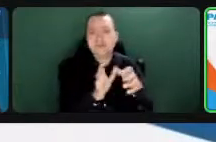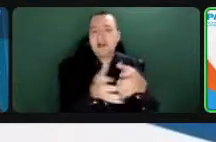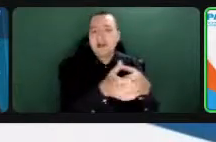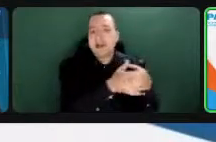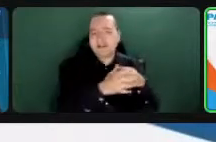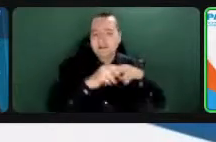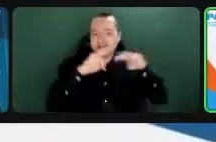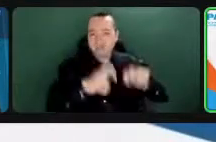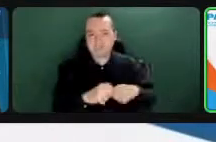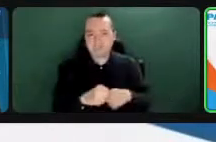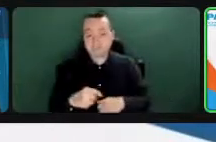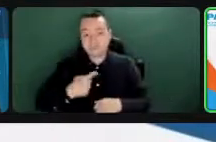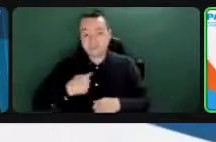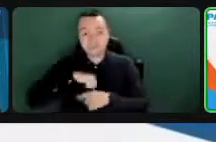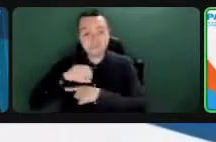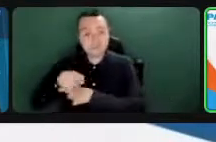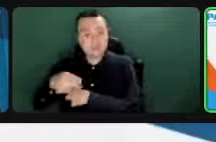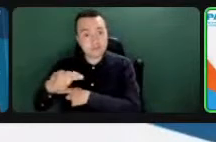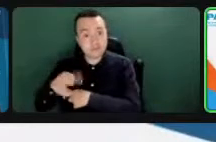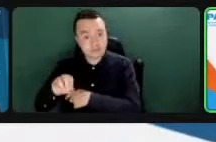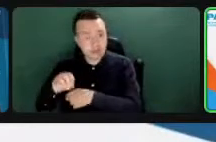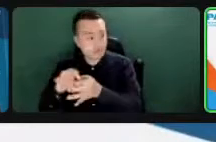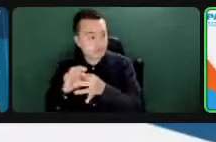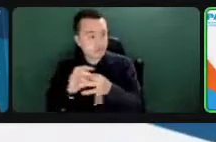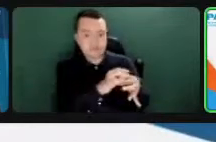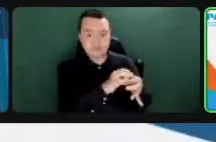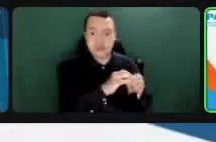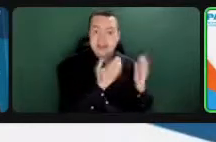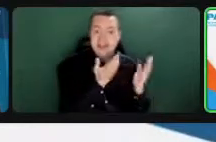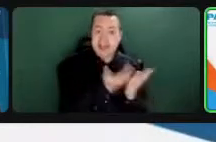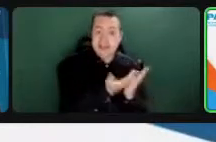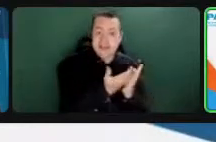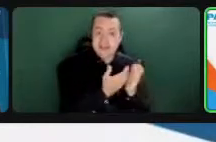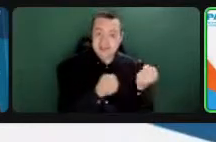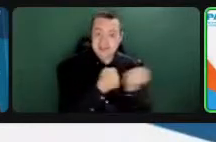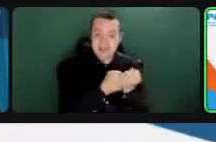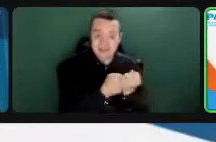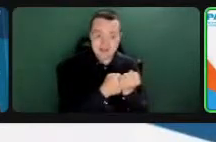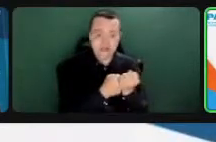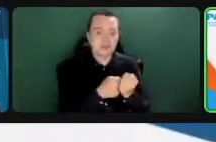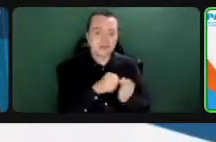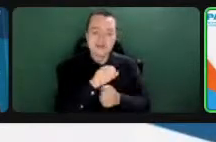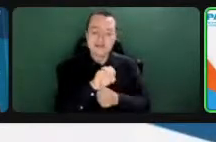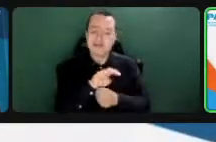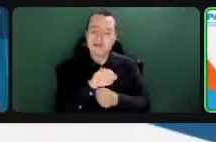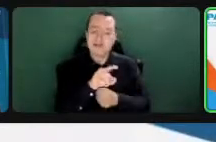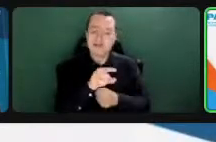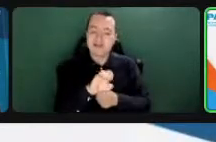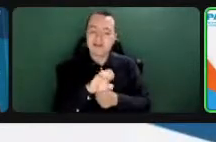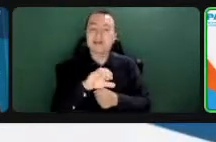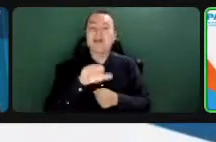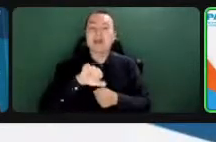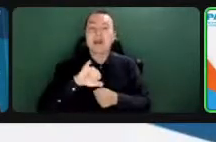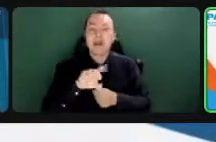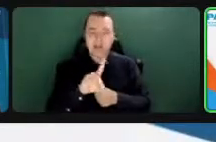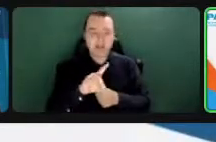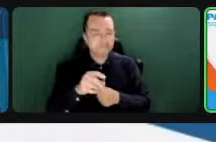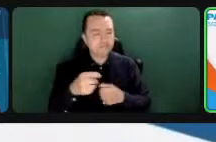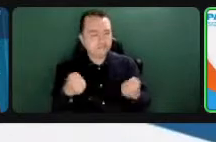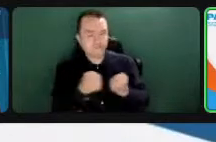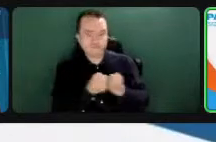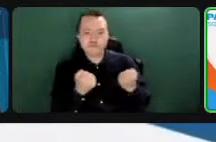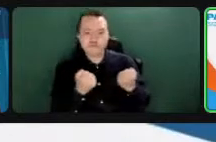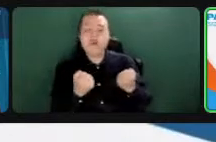to present for you an overall series of 124 topics that were prioritized by